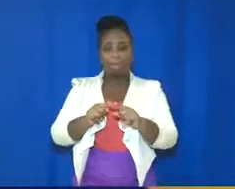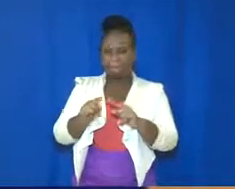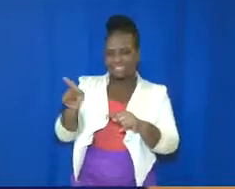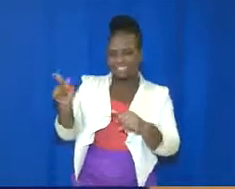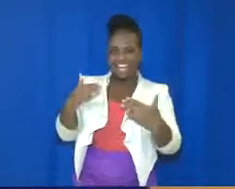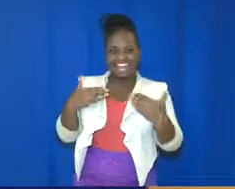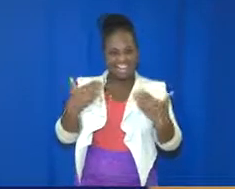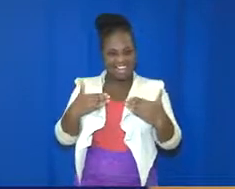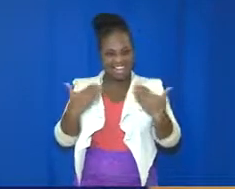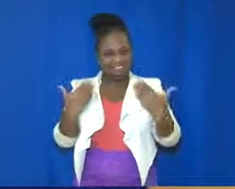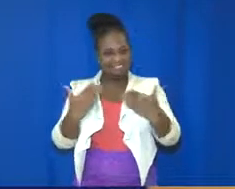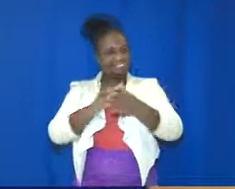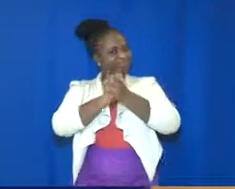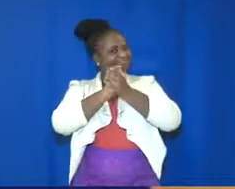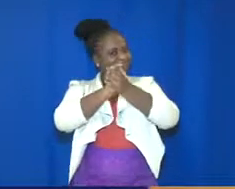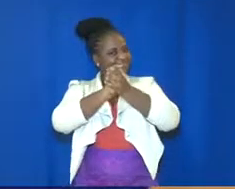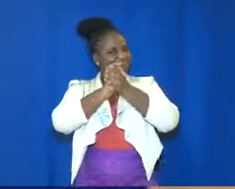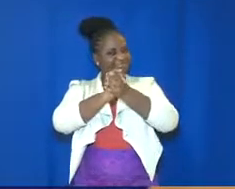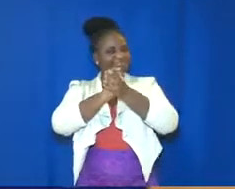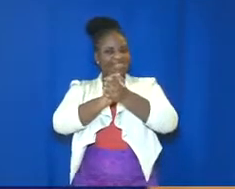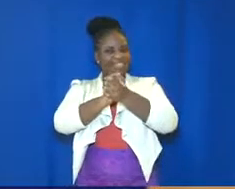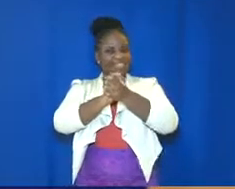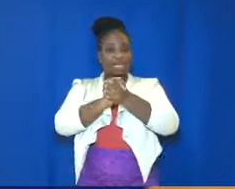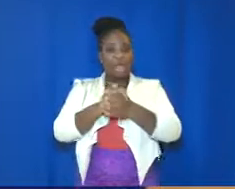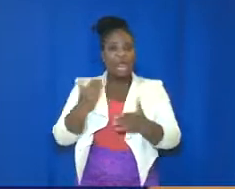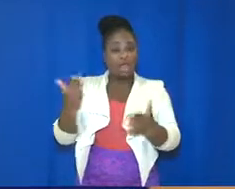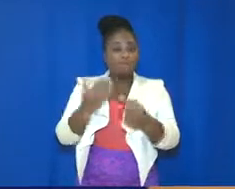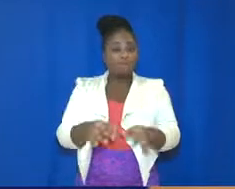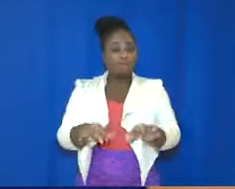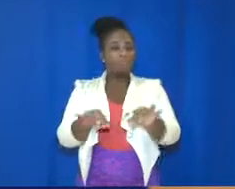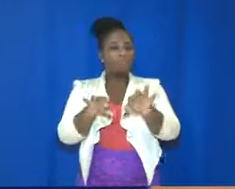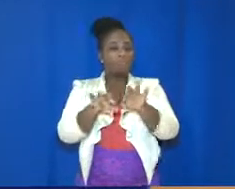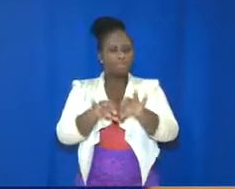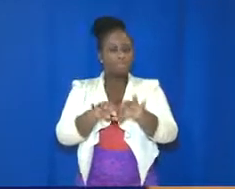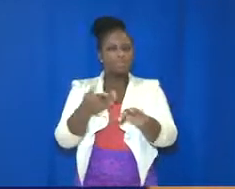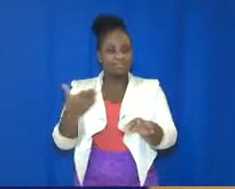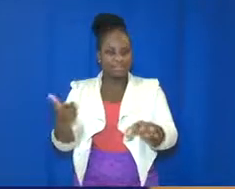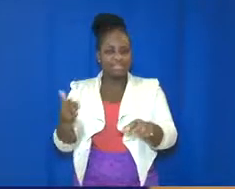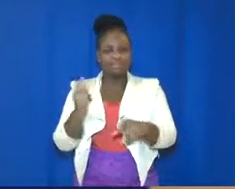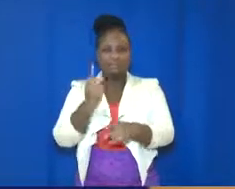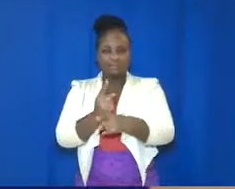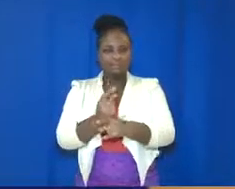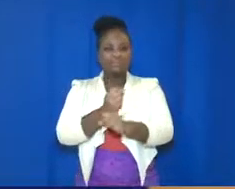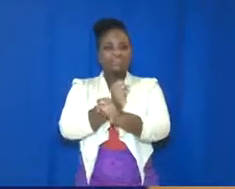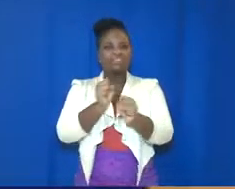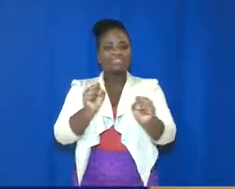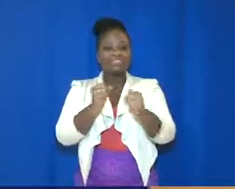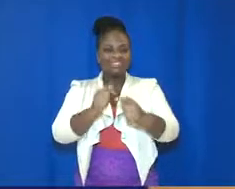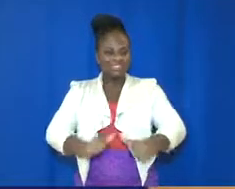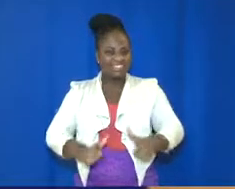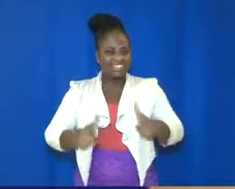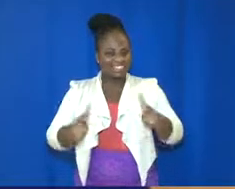I'm heartened that we appreciate that they are essential to save lives and